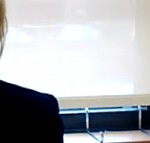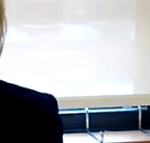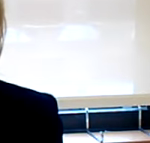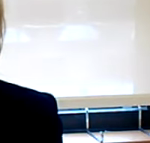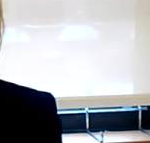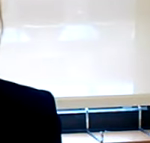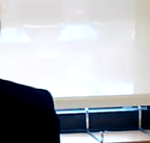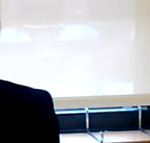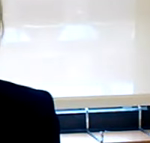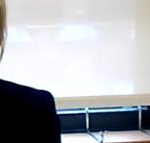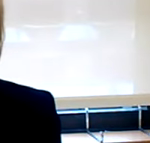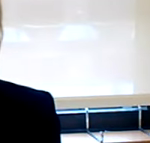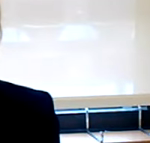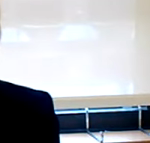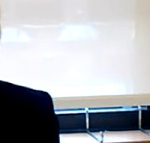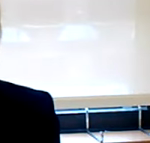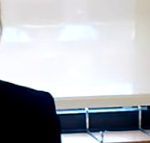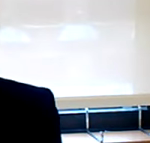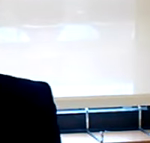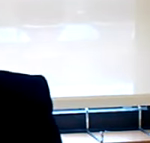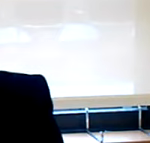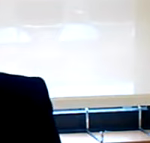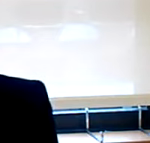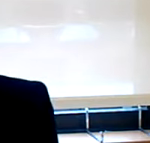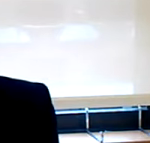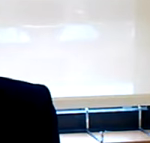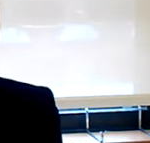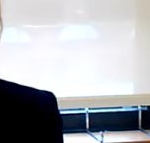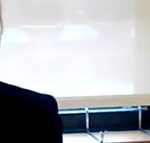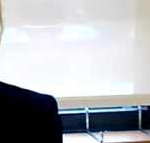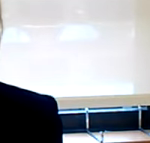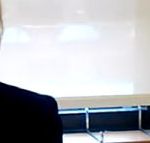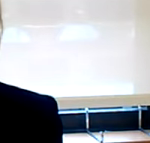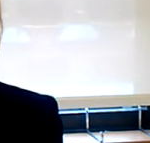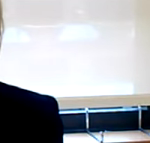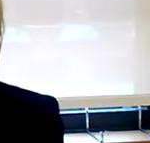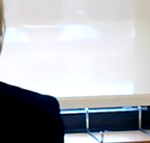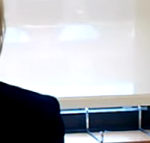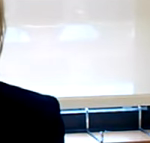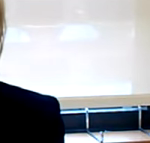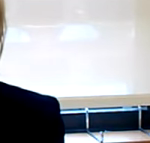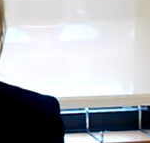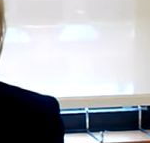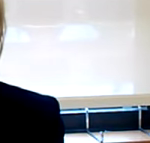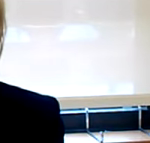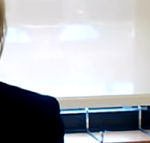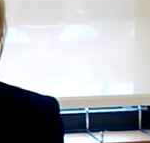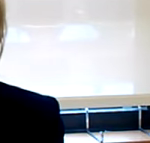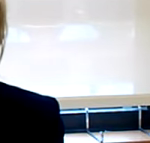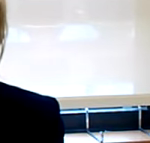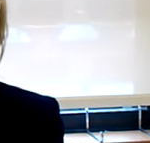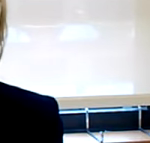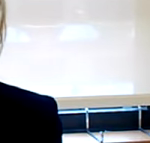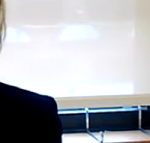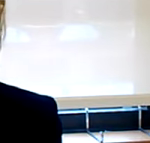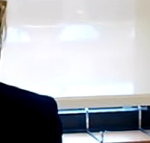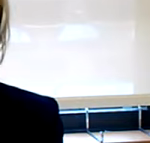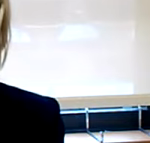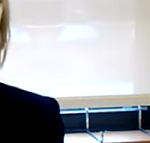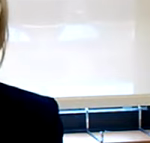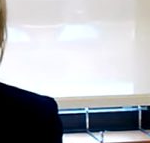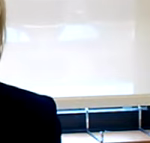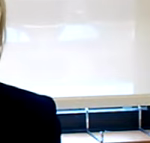delighted to have a voice today to share with you some of the findings of two major studies that my colleagues and I